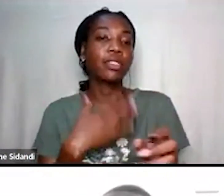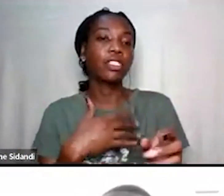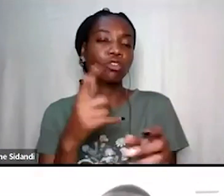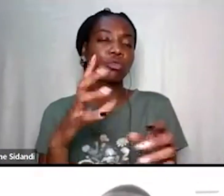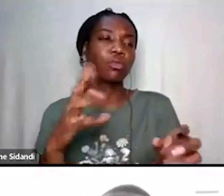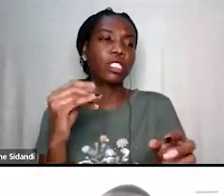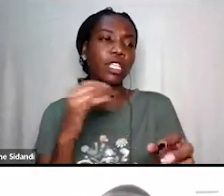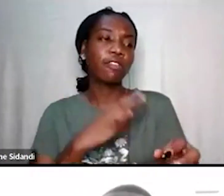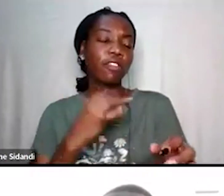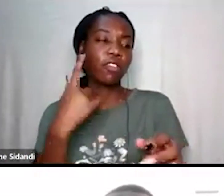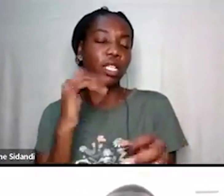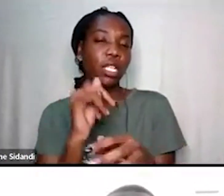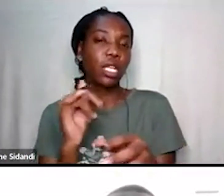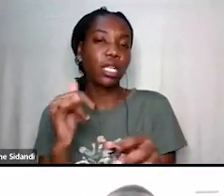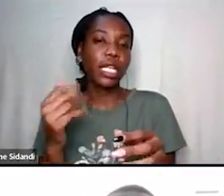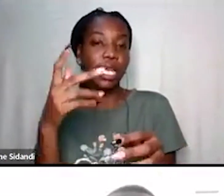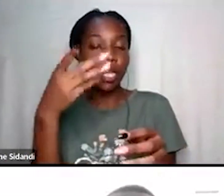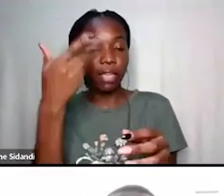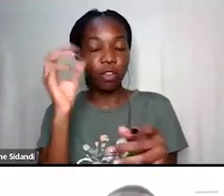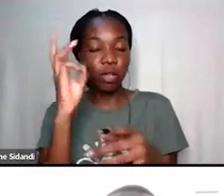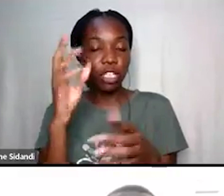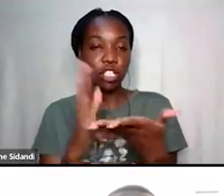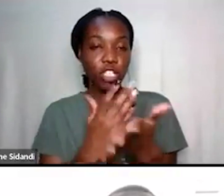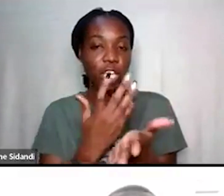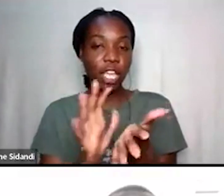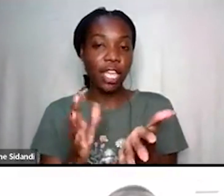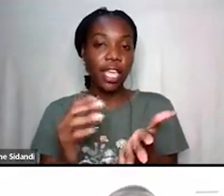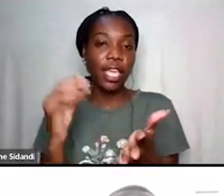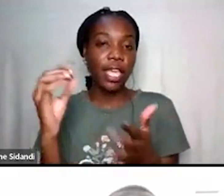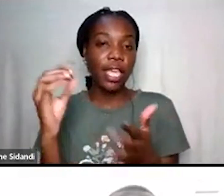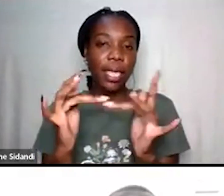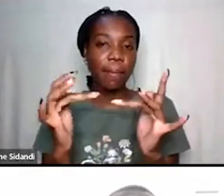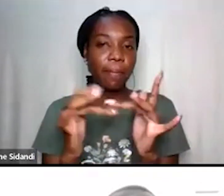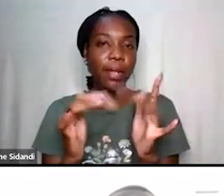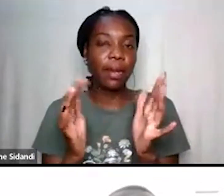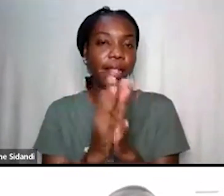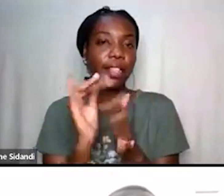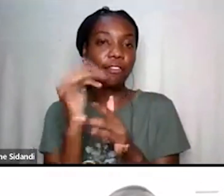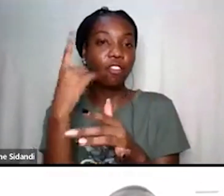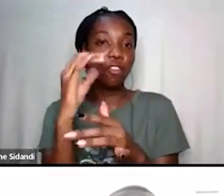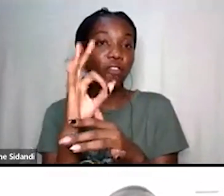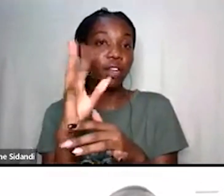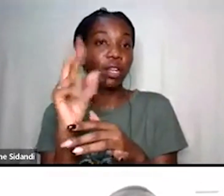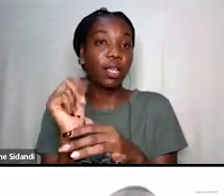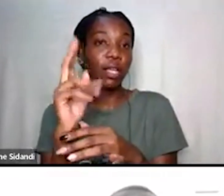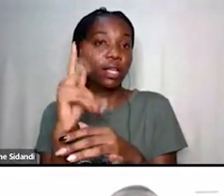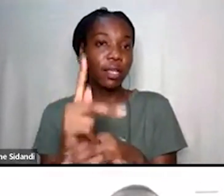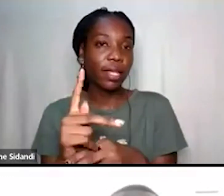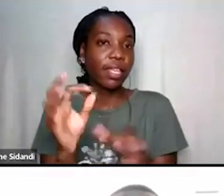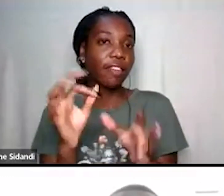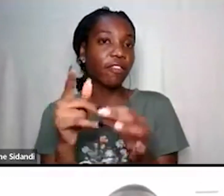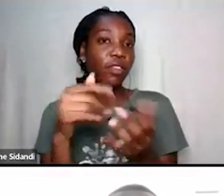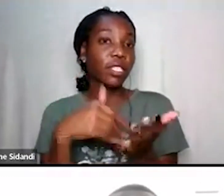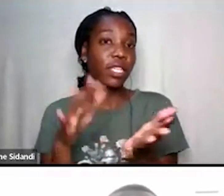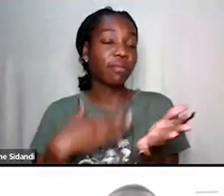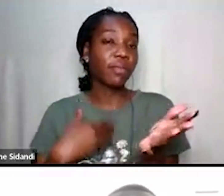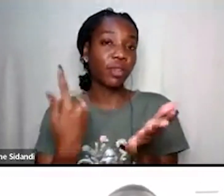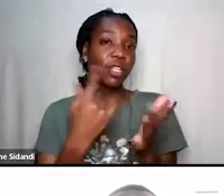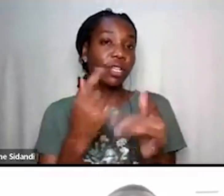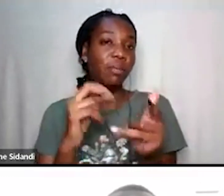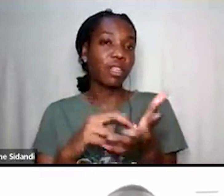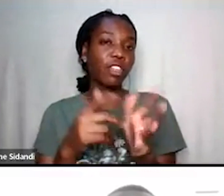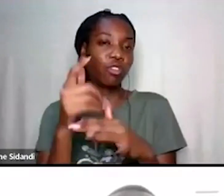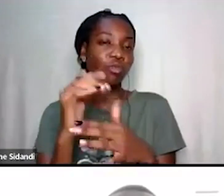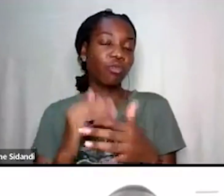an email. Kevin is about to share my email address and that of Frank. If you send to me only without copying Frank, you reduce your chances of getting